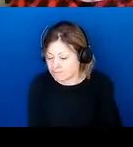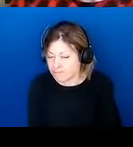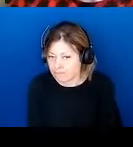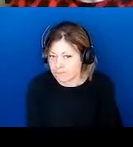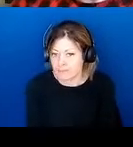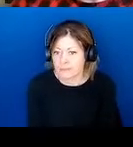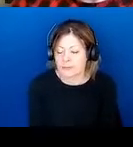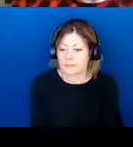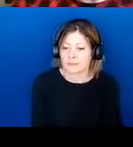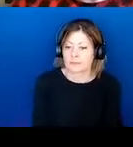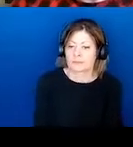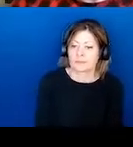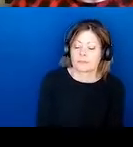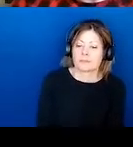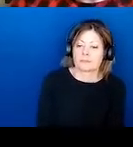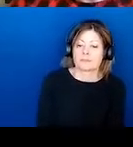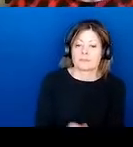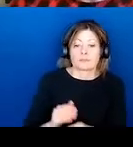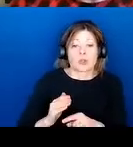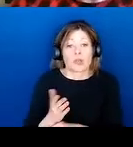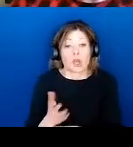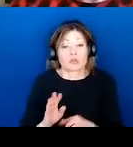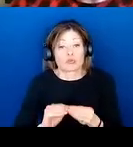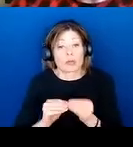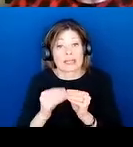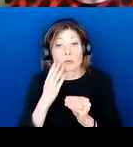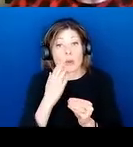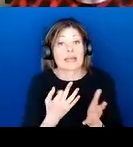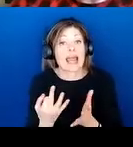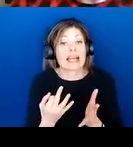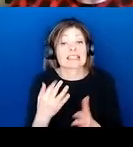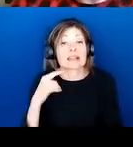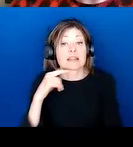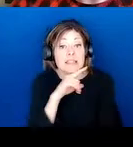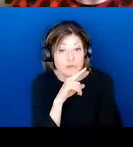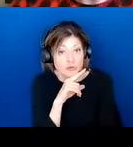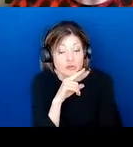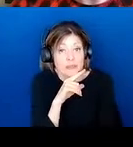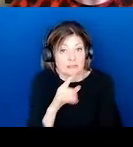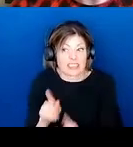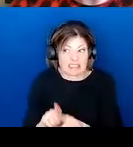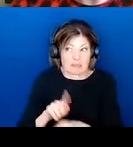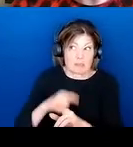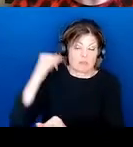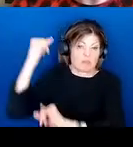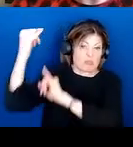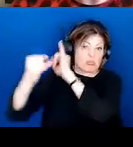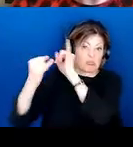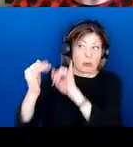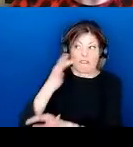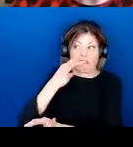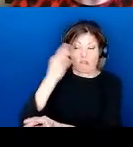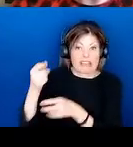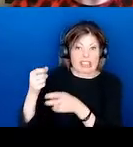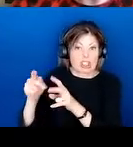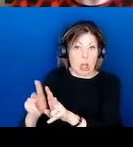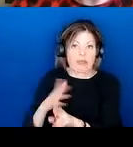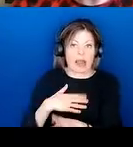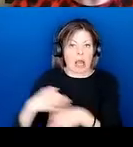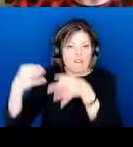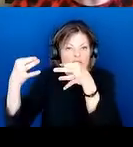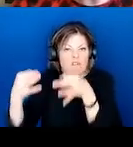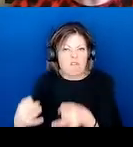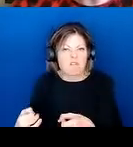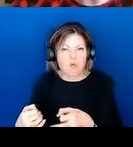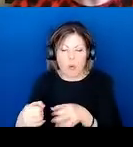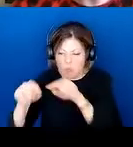The garden was created during the 18th century when there was a backlash against the French and their formal geometric gardens